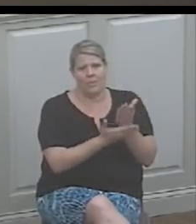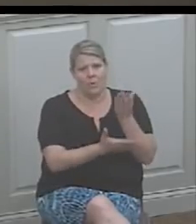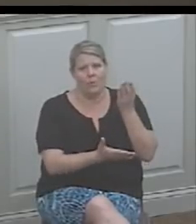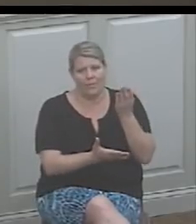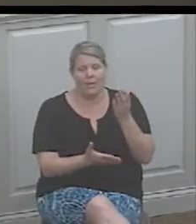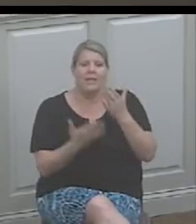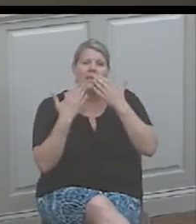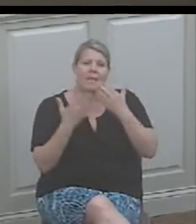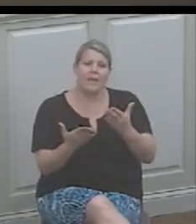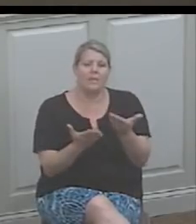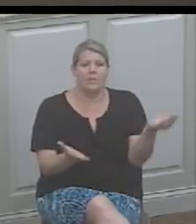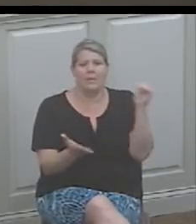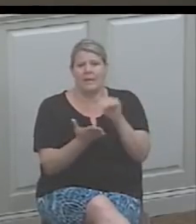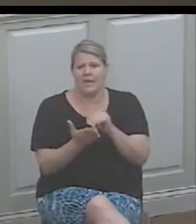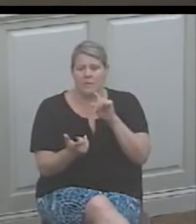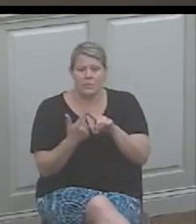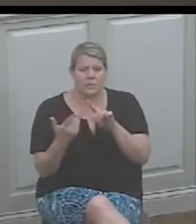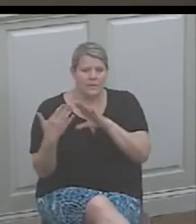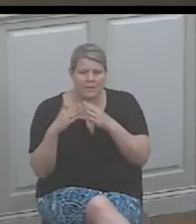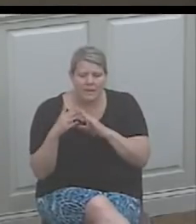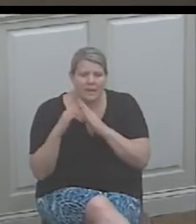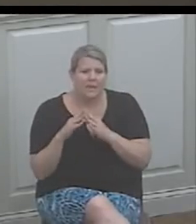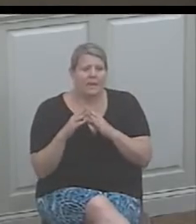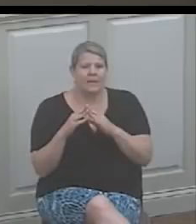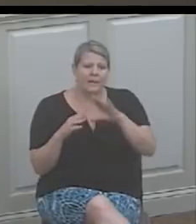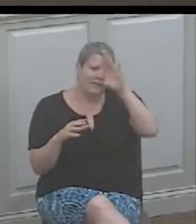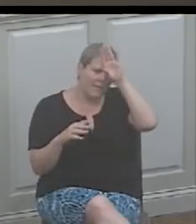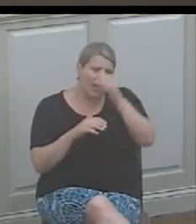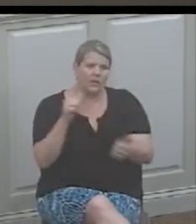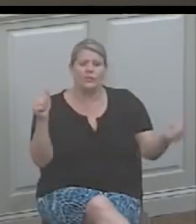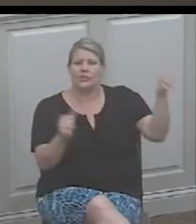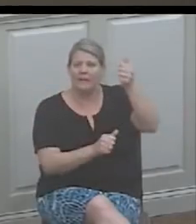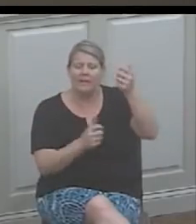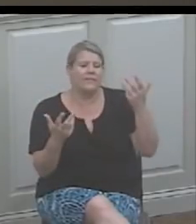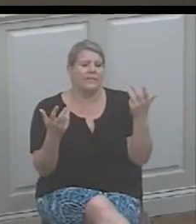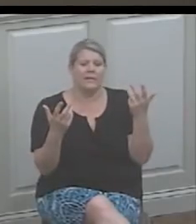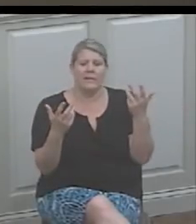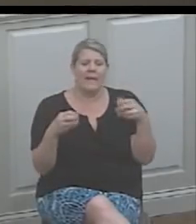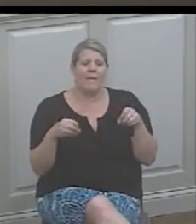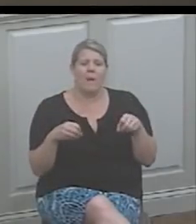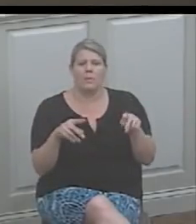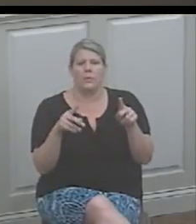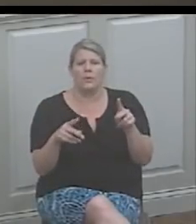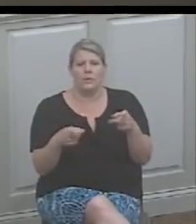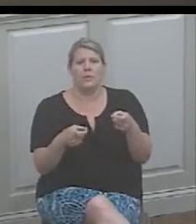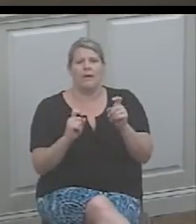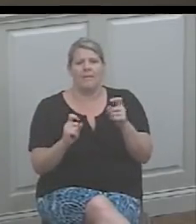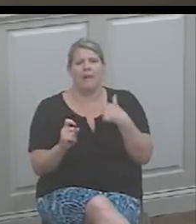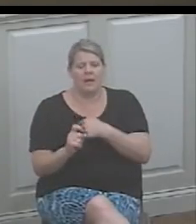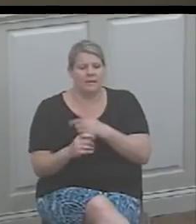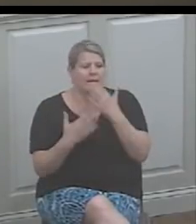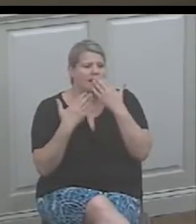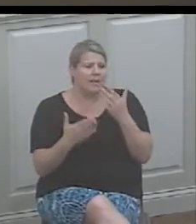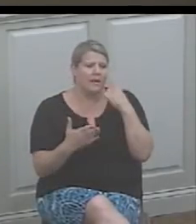Thanks again to the city, the chiefs, and the opportunity and everything that you all have done for us. Thankful for all the guys